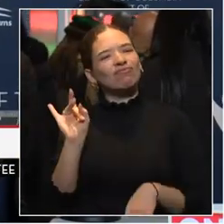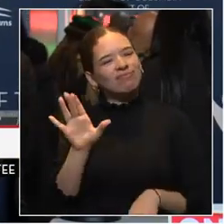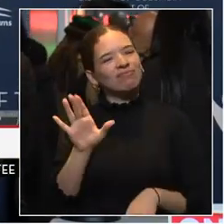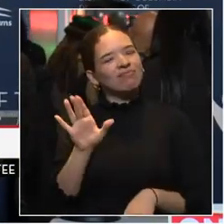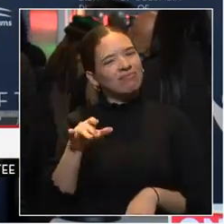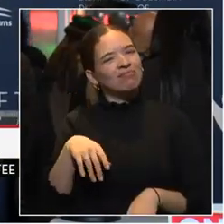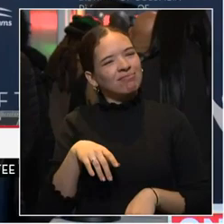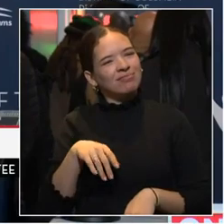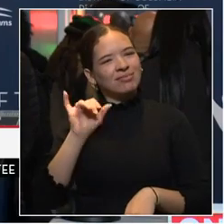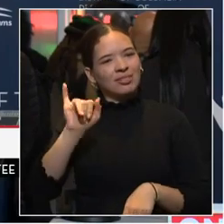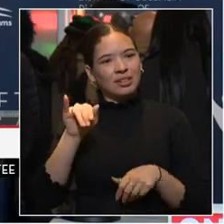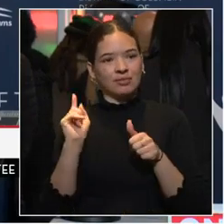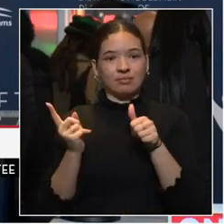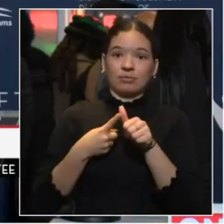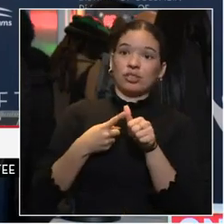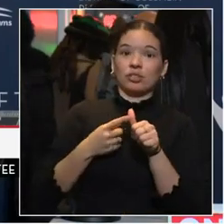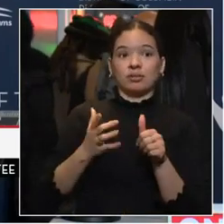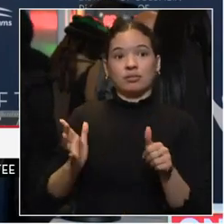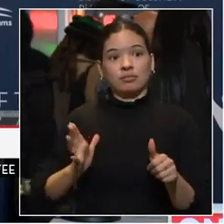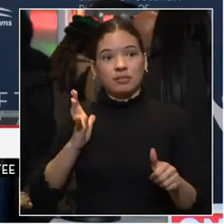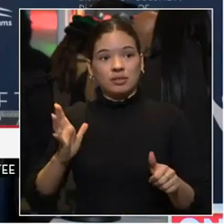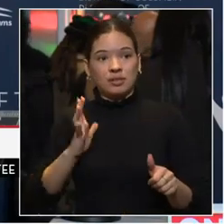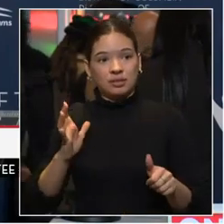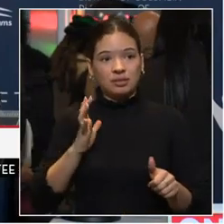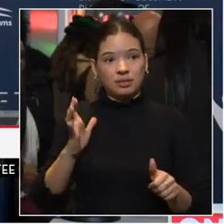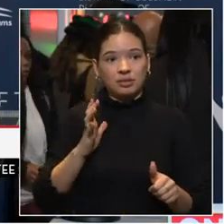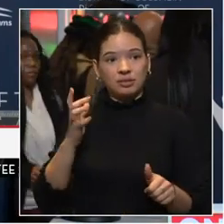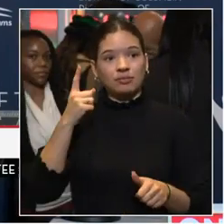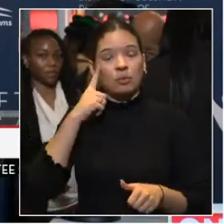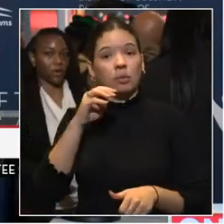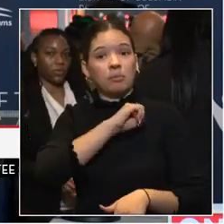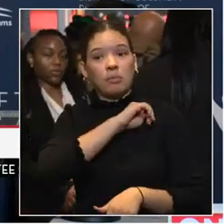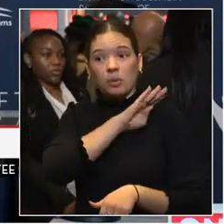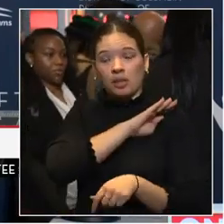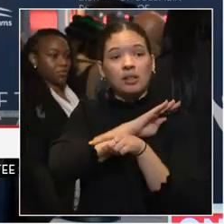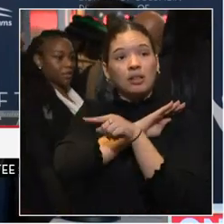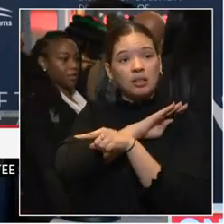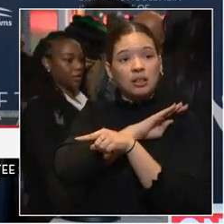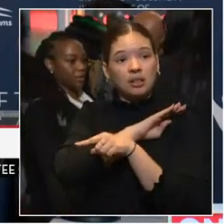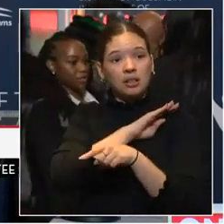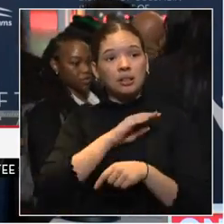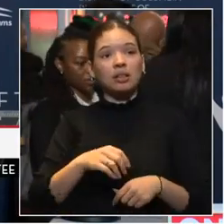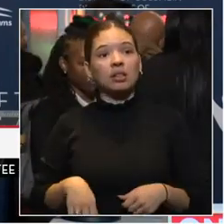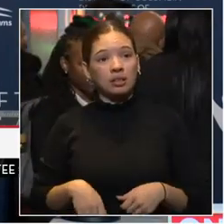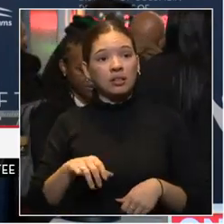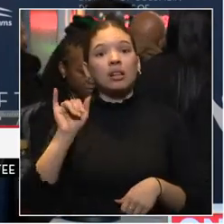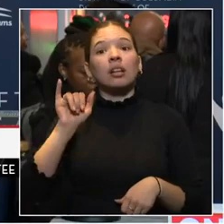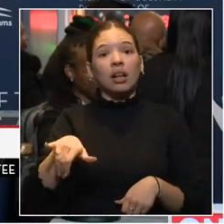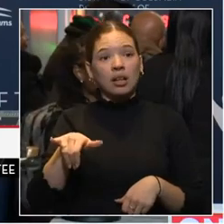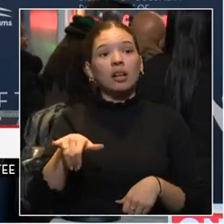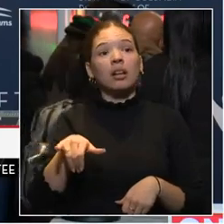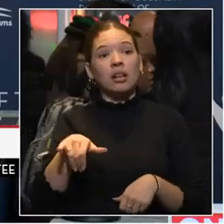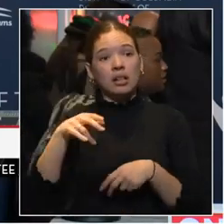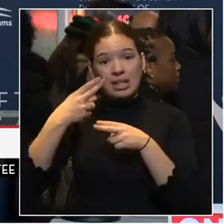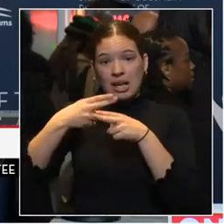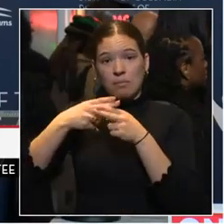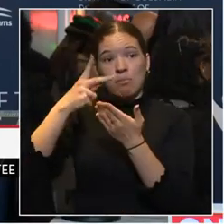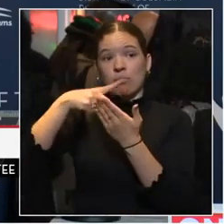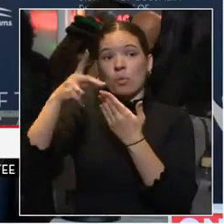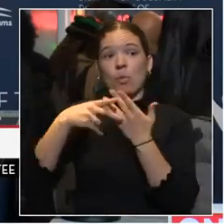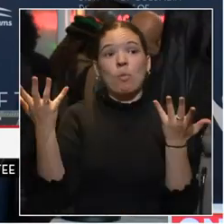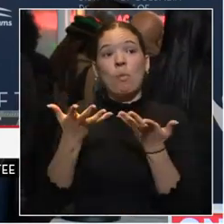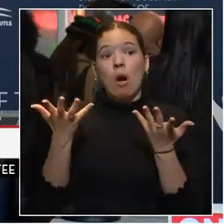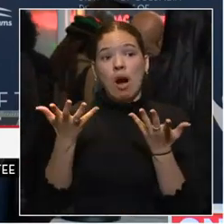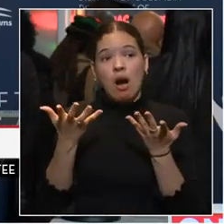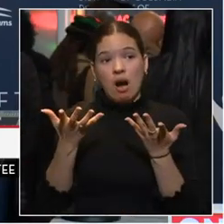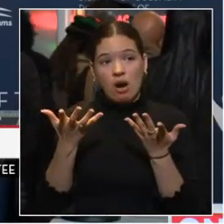when she was sworn in was to name the summer job program after Marion Berry. That was her first official